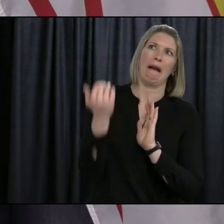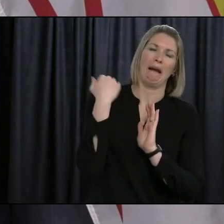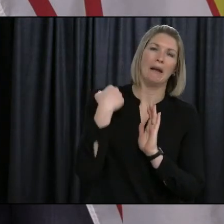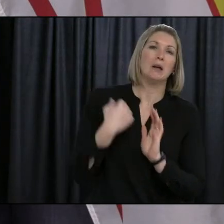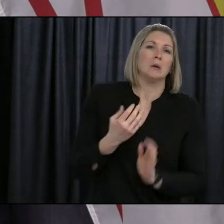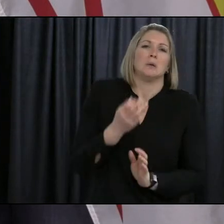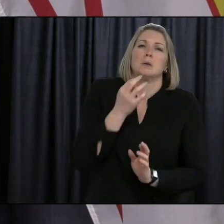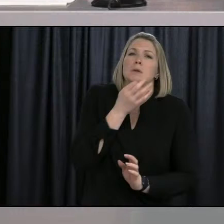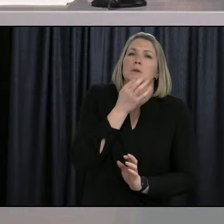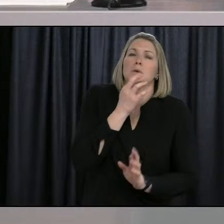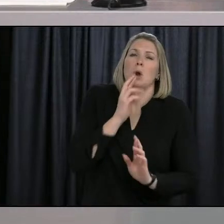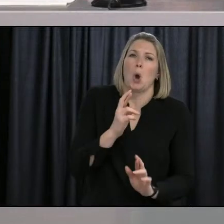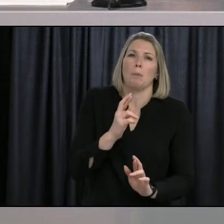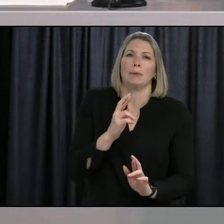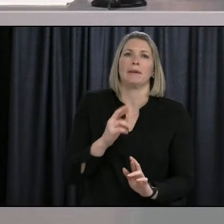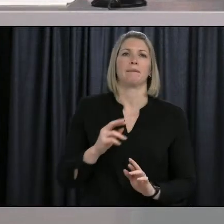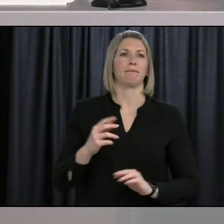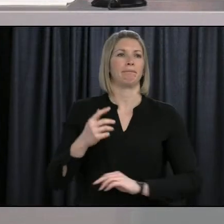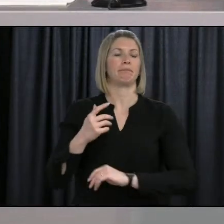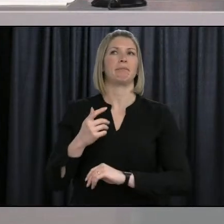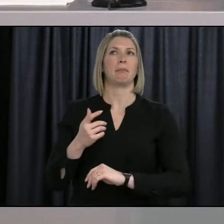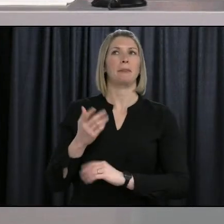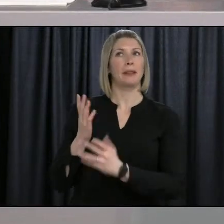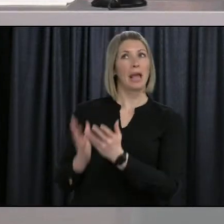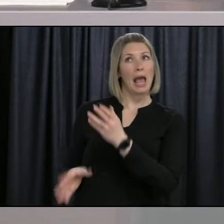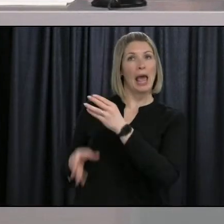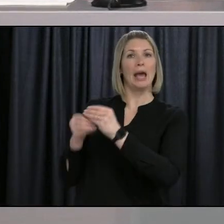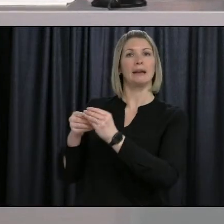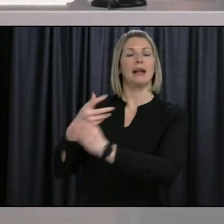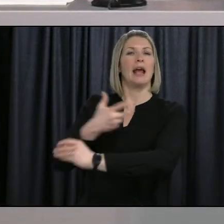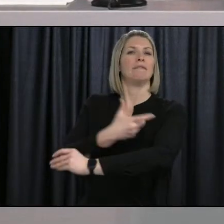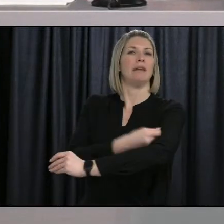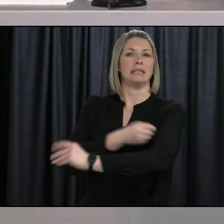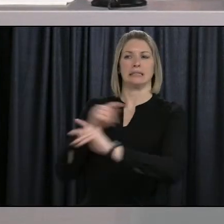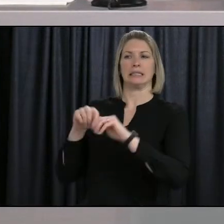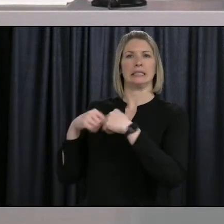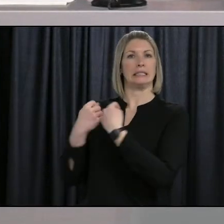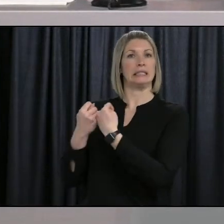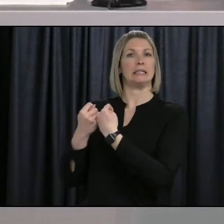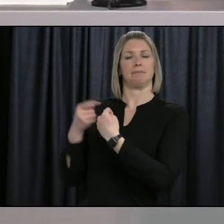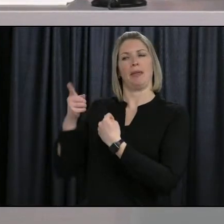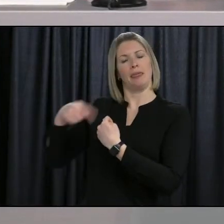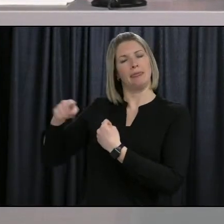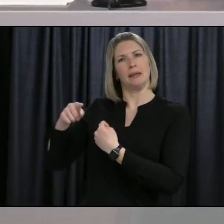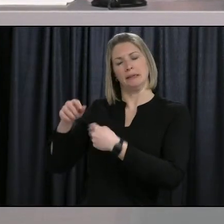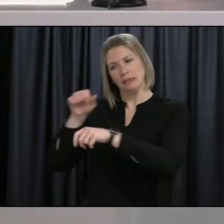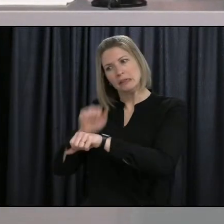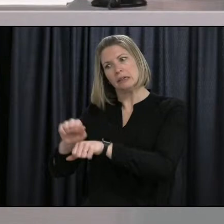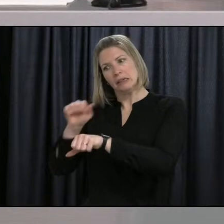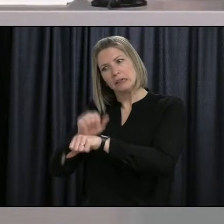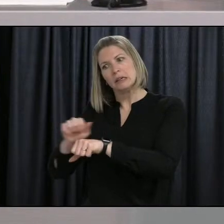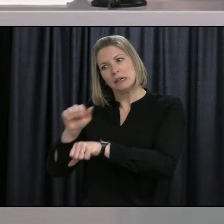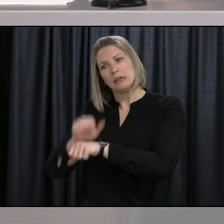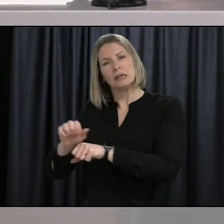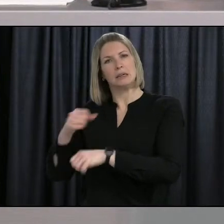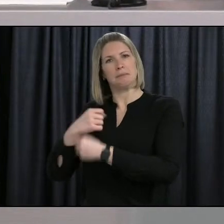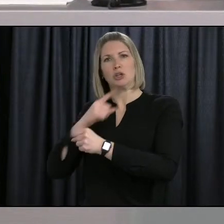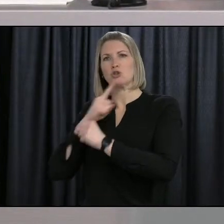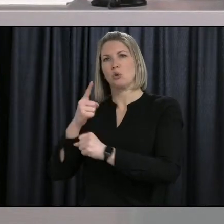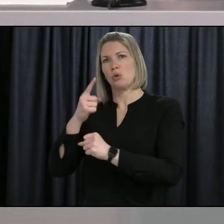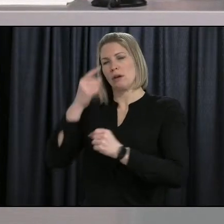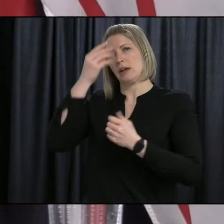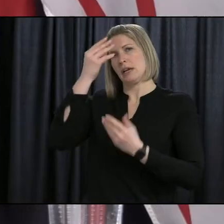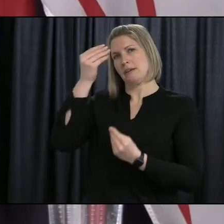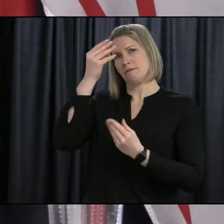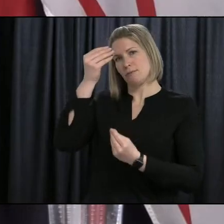soon. The vaccine team, though, Brian, is working very hard to ensure that all evidence is being weighed, and we know that